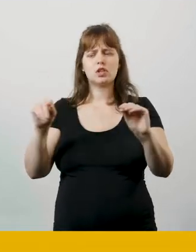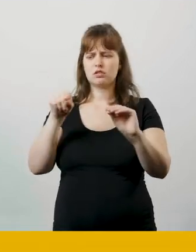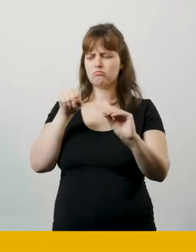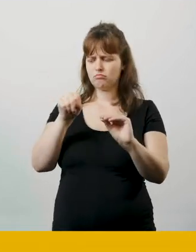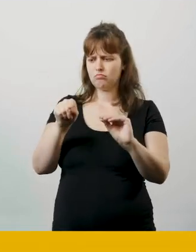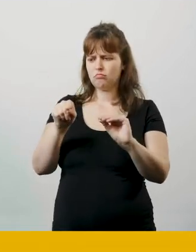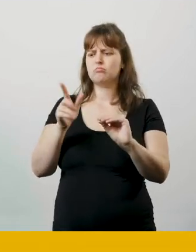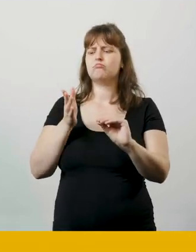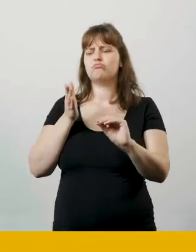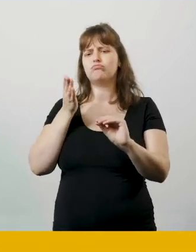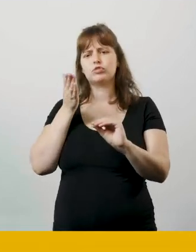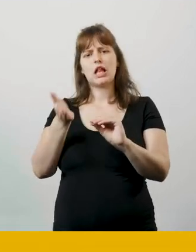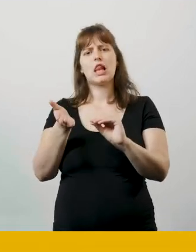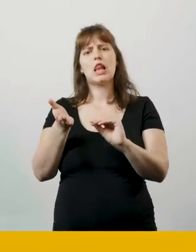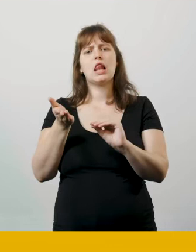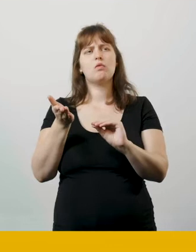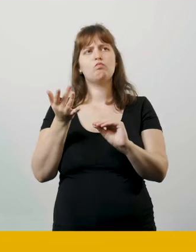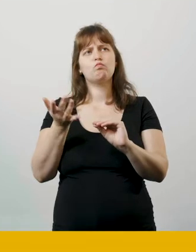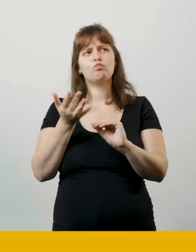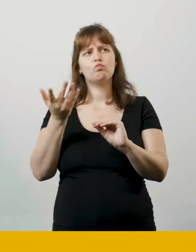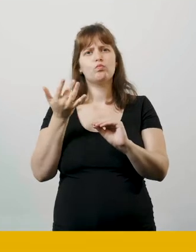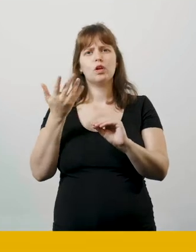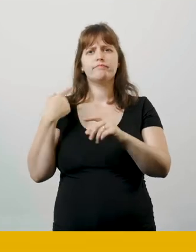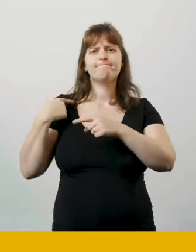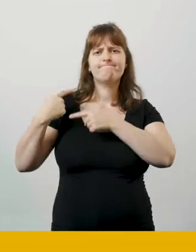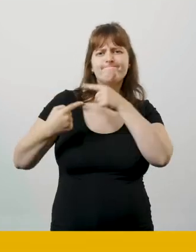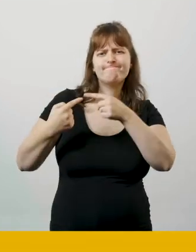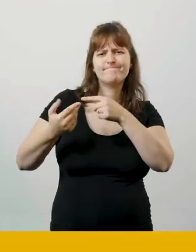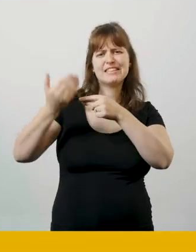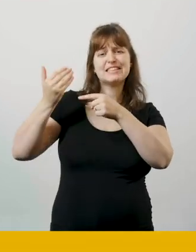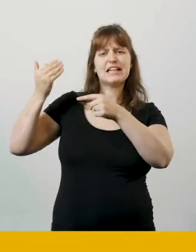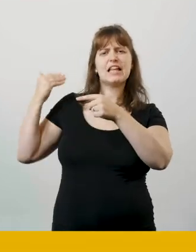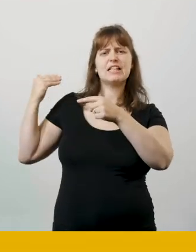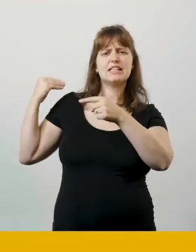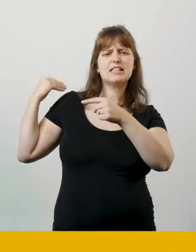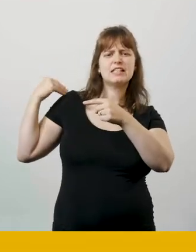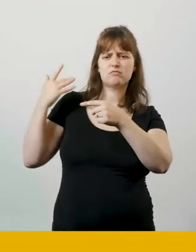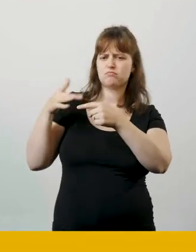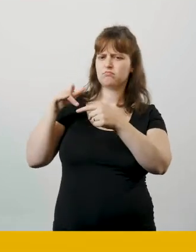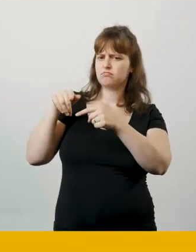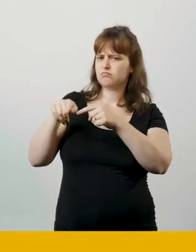changing a pattern and a history of